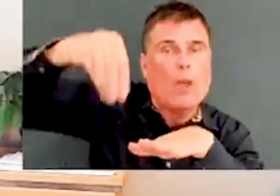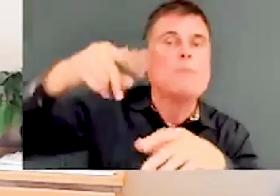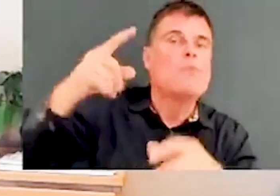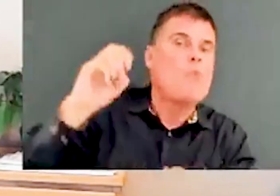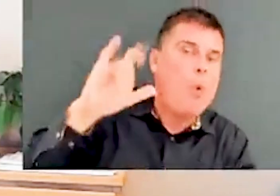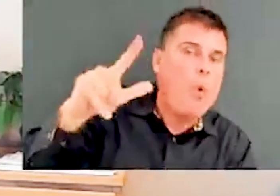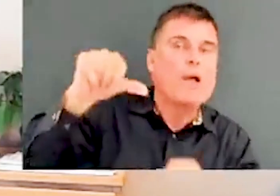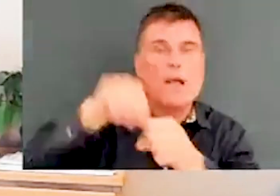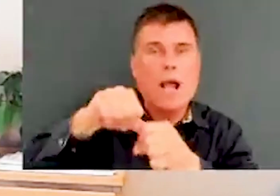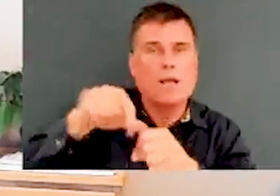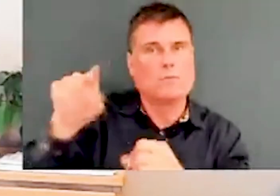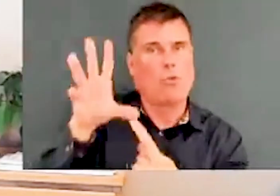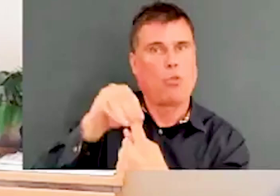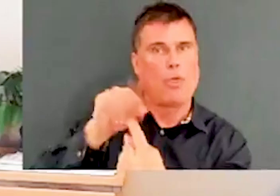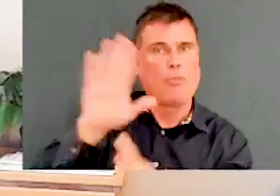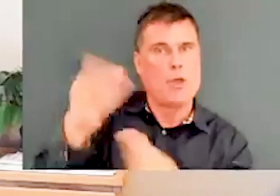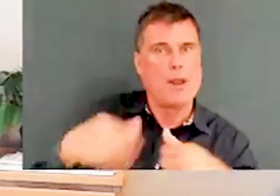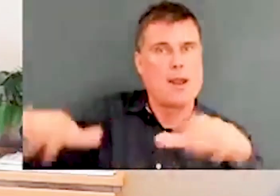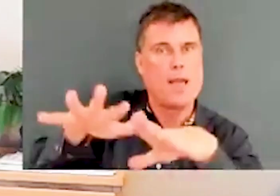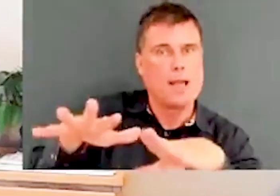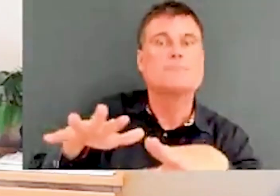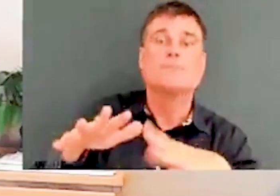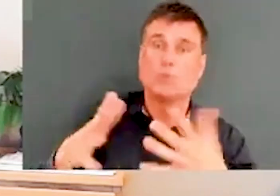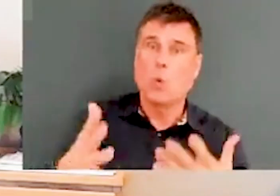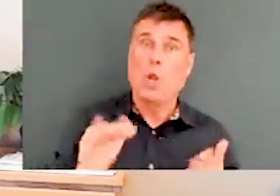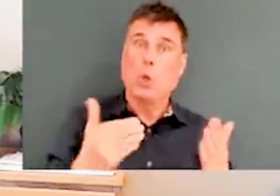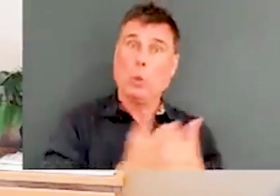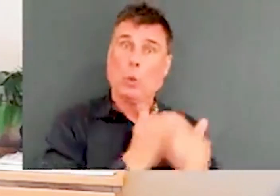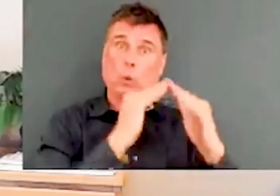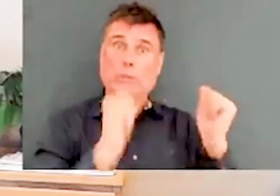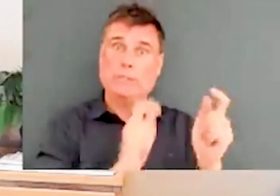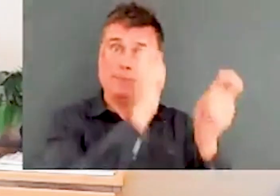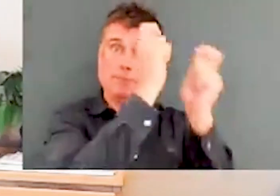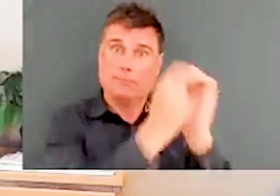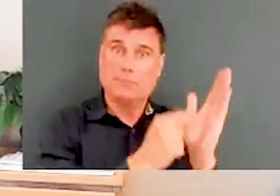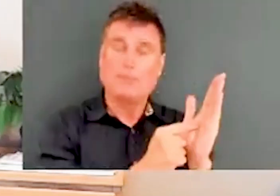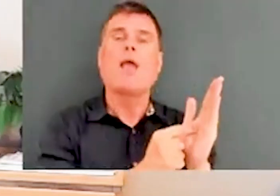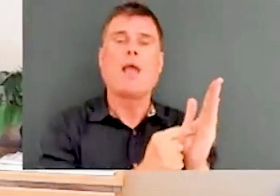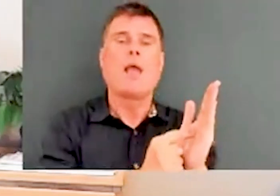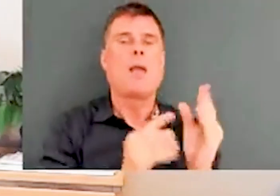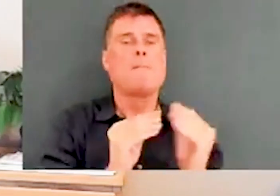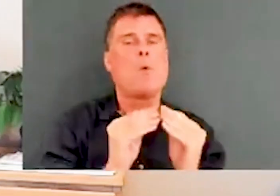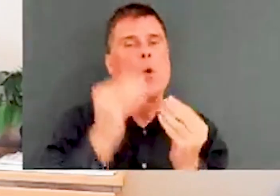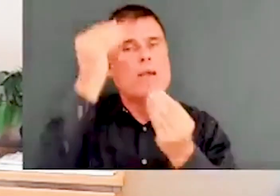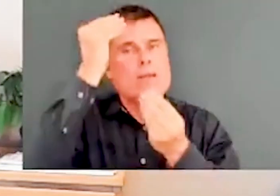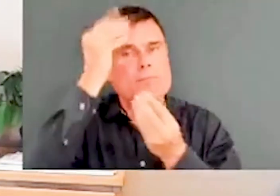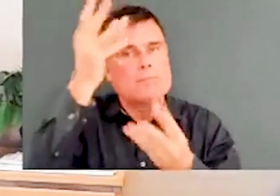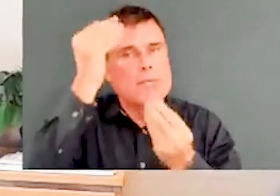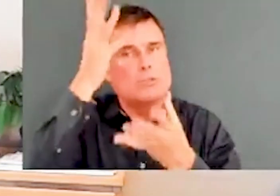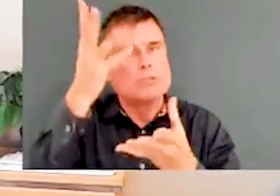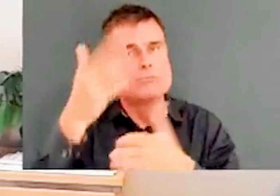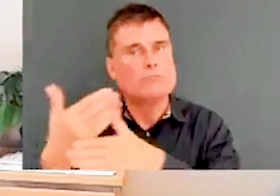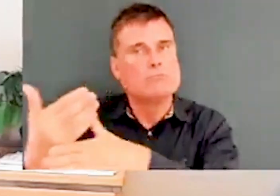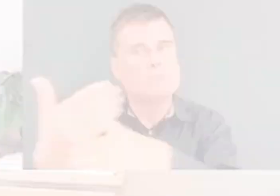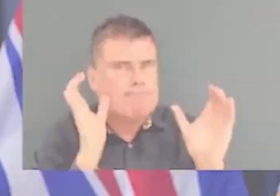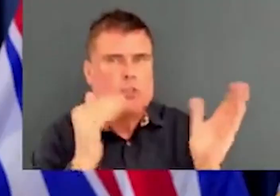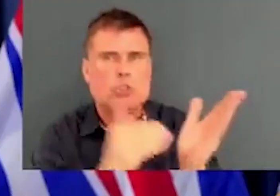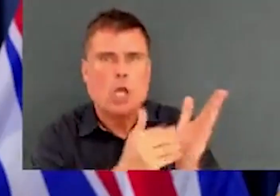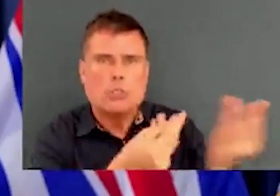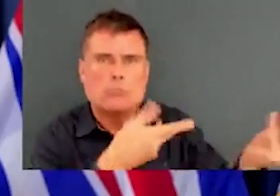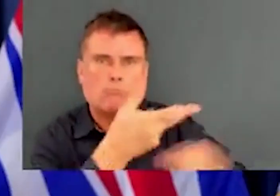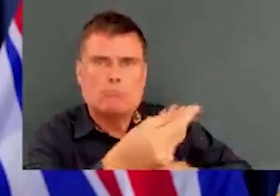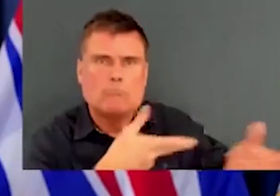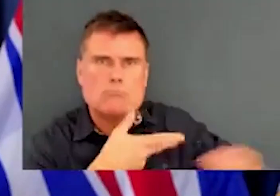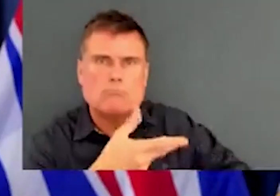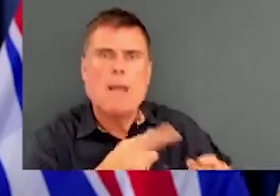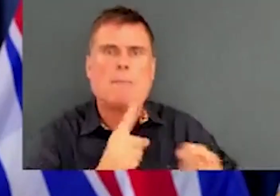and more details on how the royalty system will incent efficient production and maximize shared value for British Columbians. Thank you. I think my